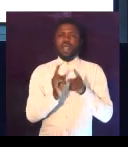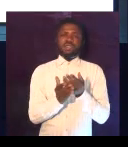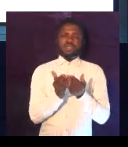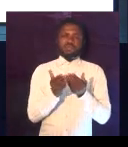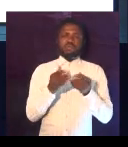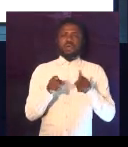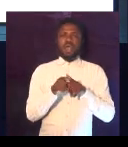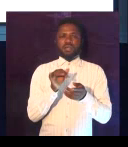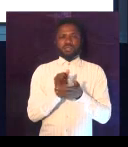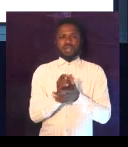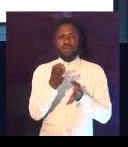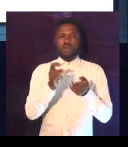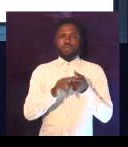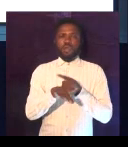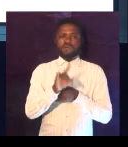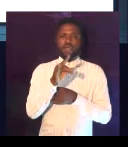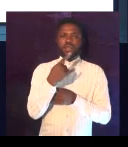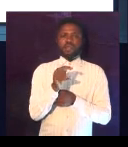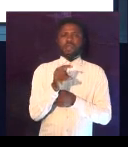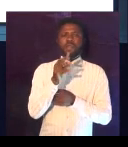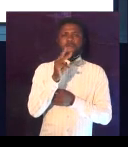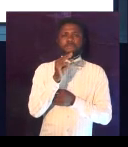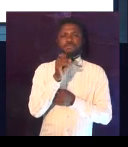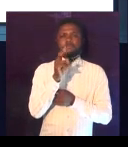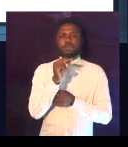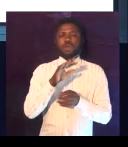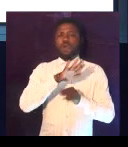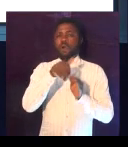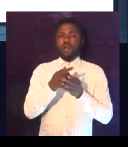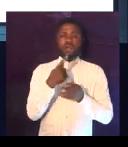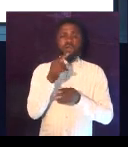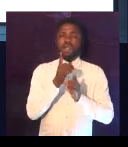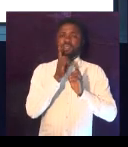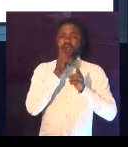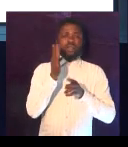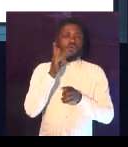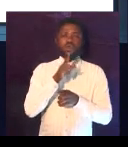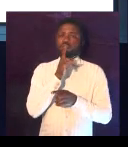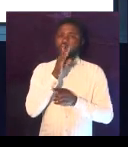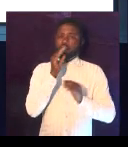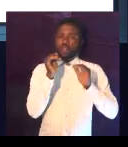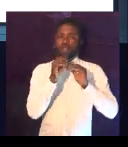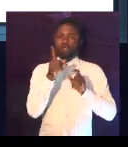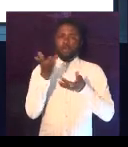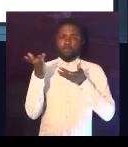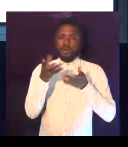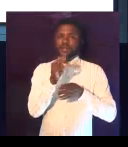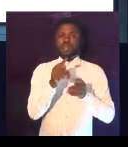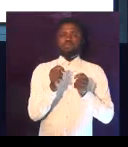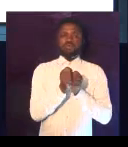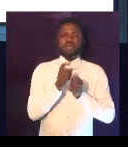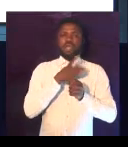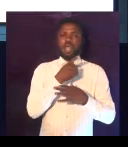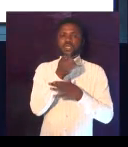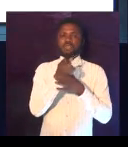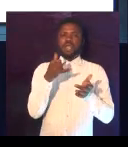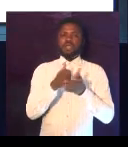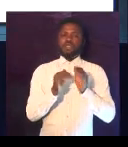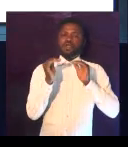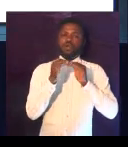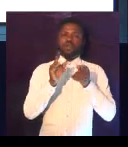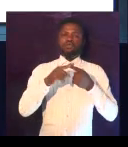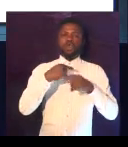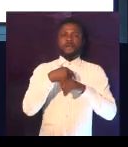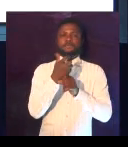it is as simple as that. You want to find the mean, all the data are not going to be equal, so you have to bring them together and share it